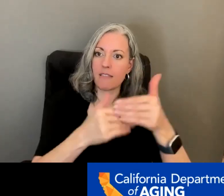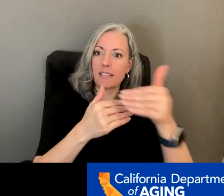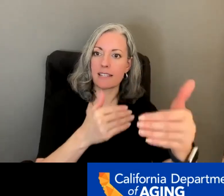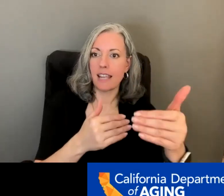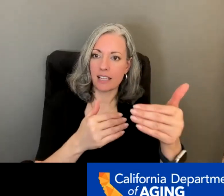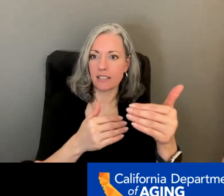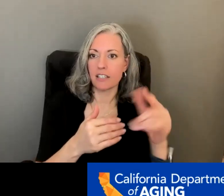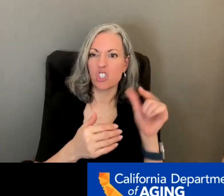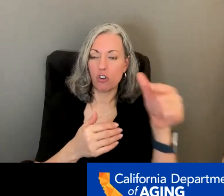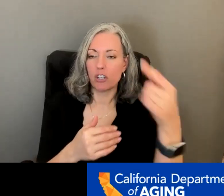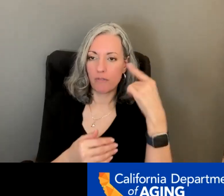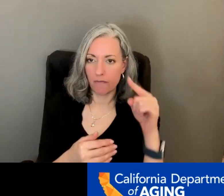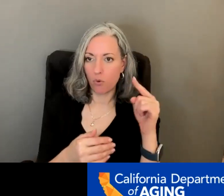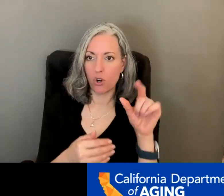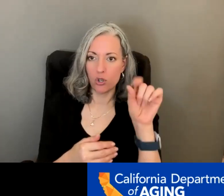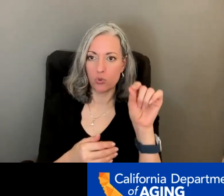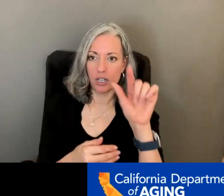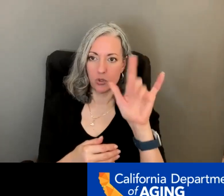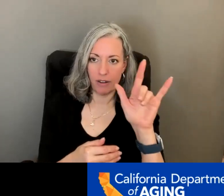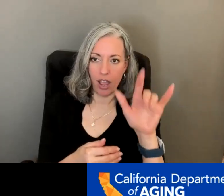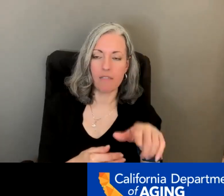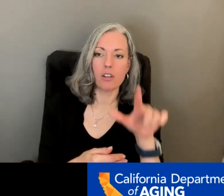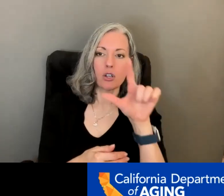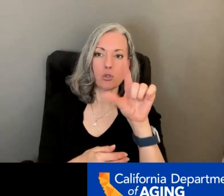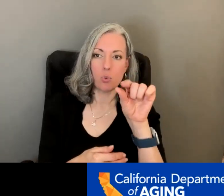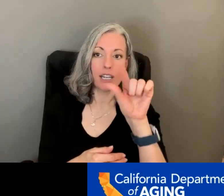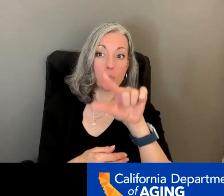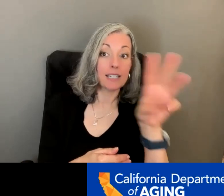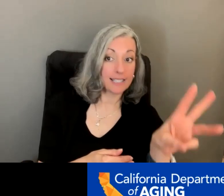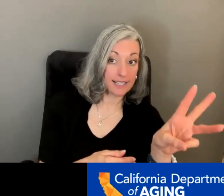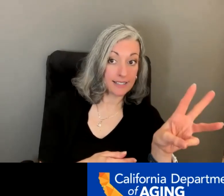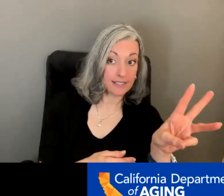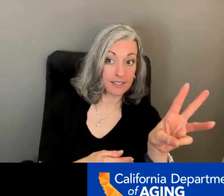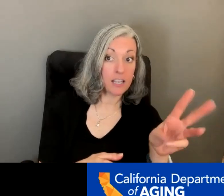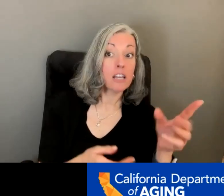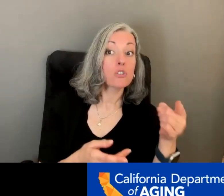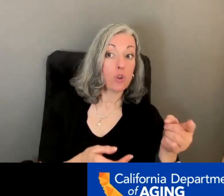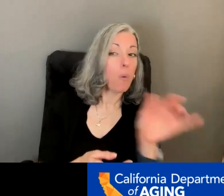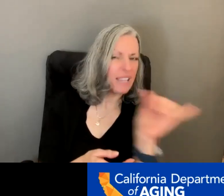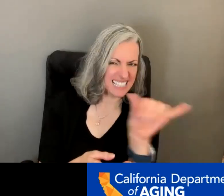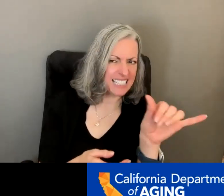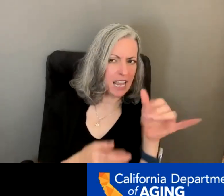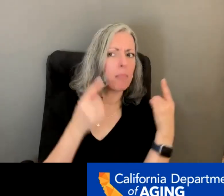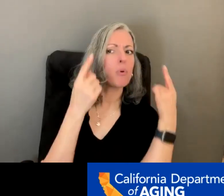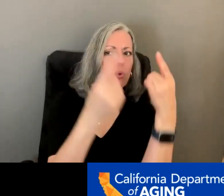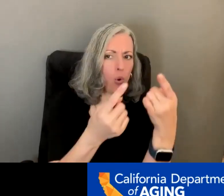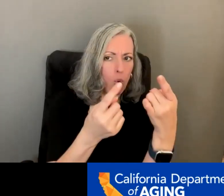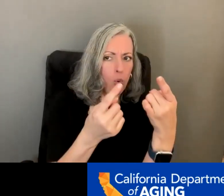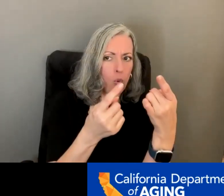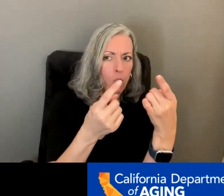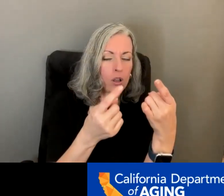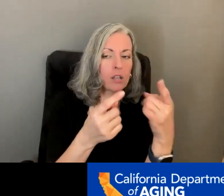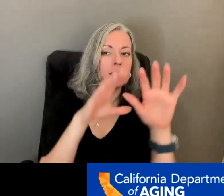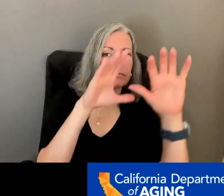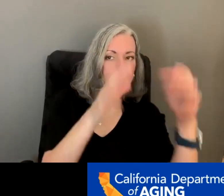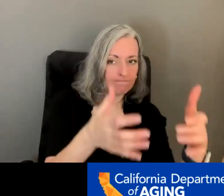initiatives for year 2025, 2026. So the event will have the similar purpose in terms of